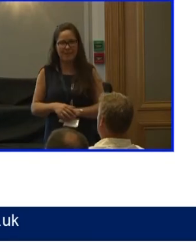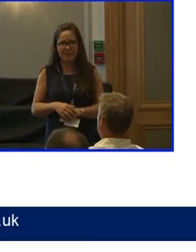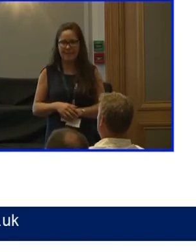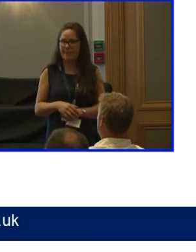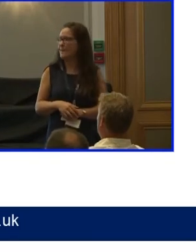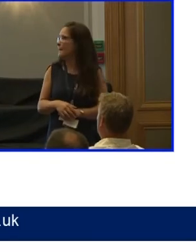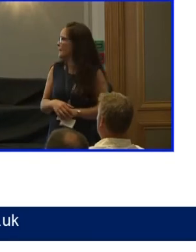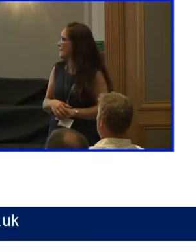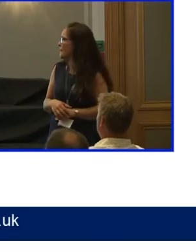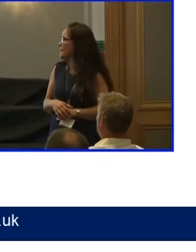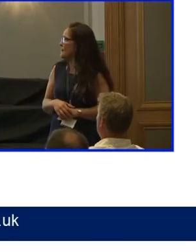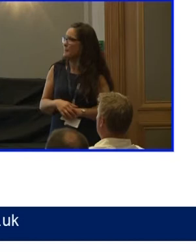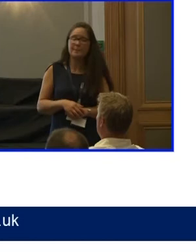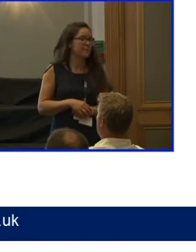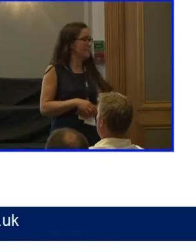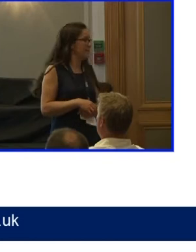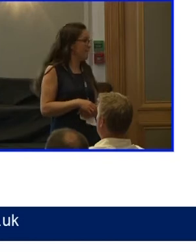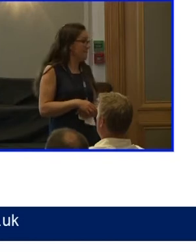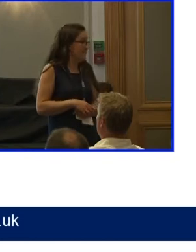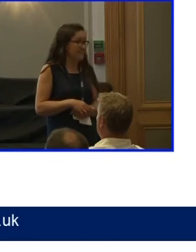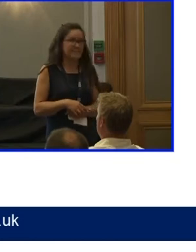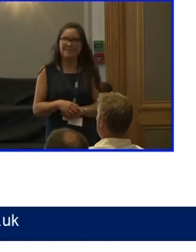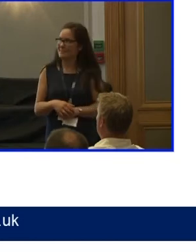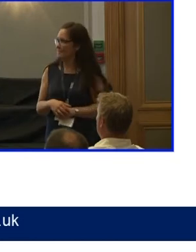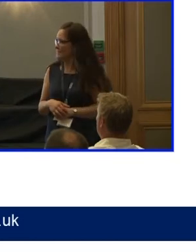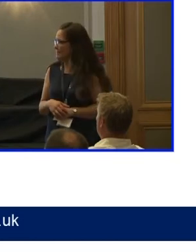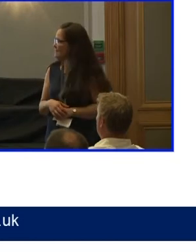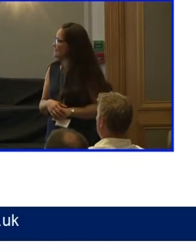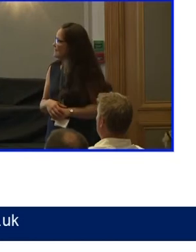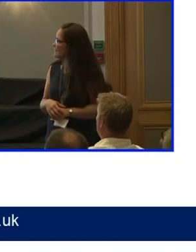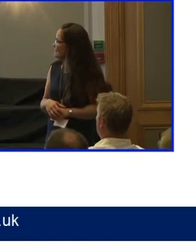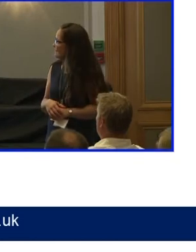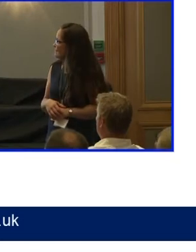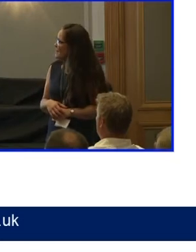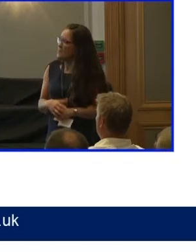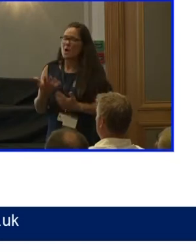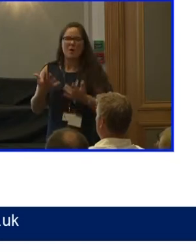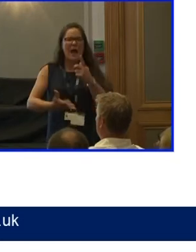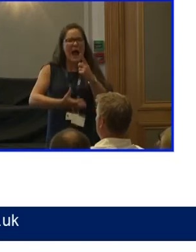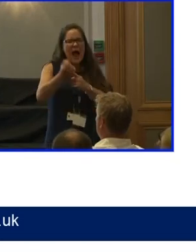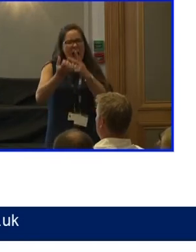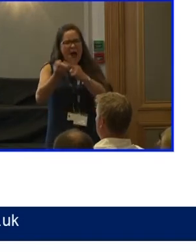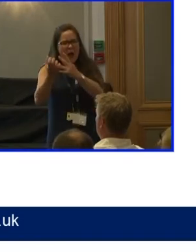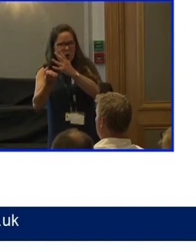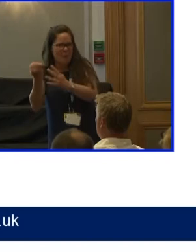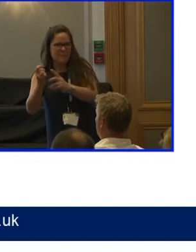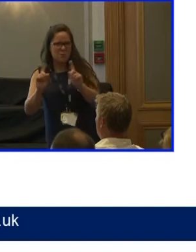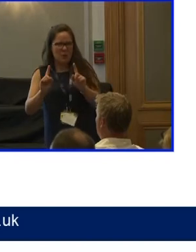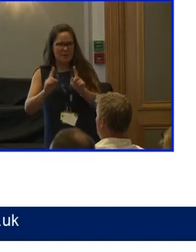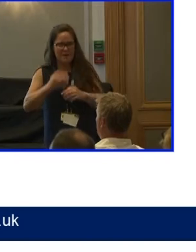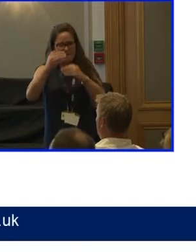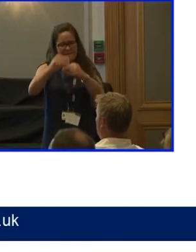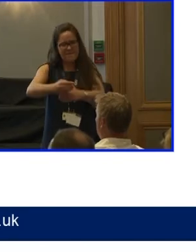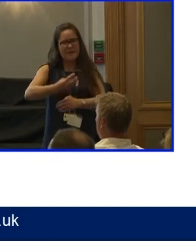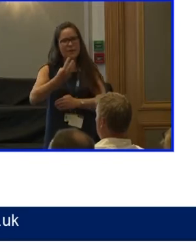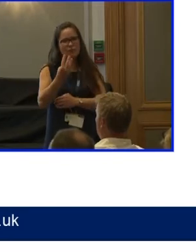So, going on to talk about some more sort of real world outcomes. So the pivotal phase 3 clinical trial for Luxturna,